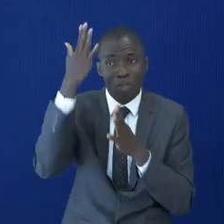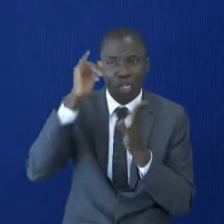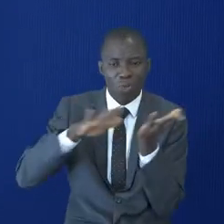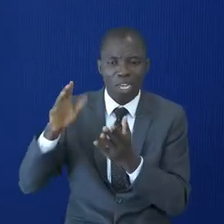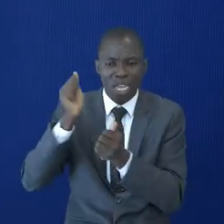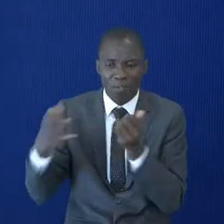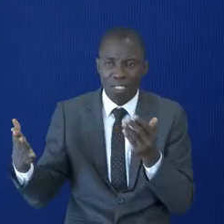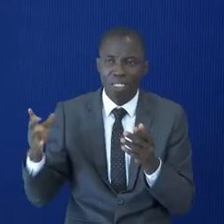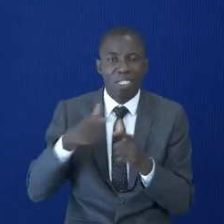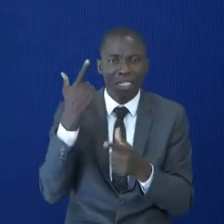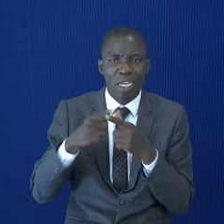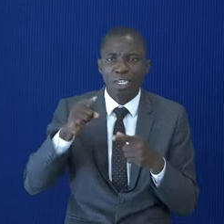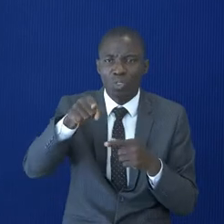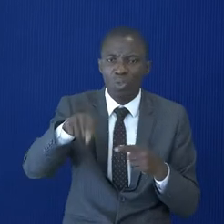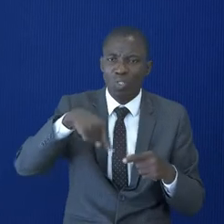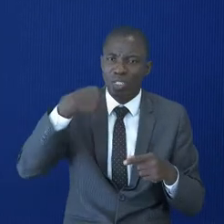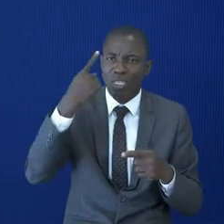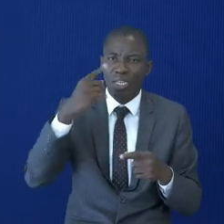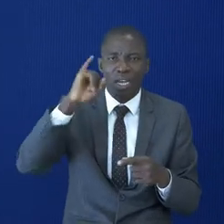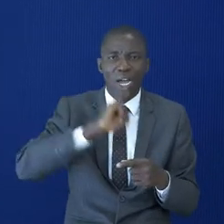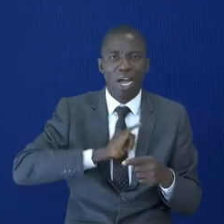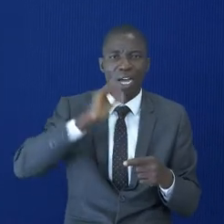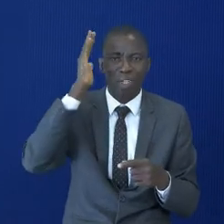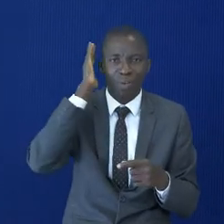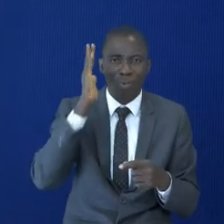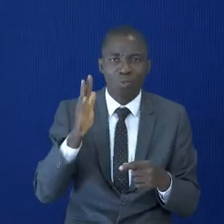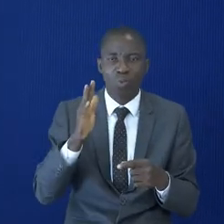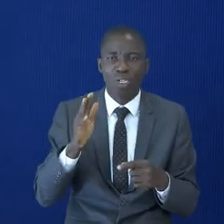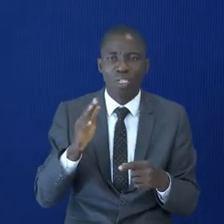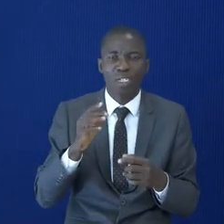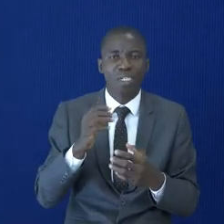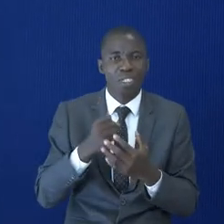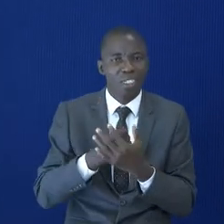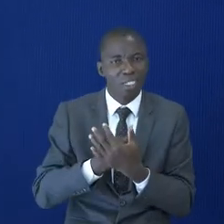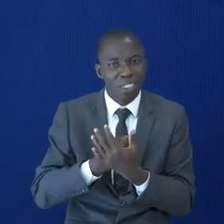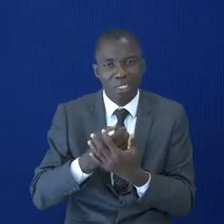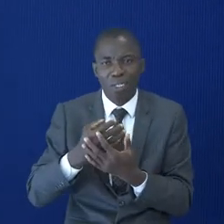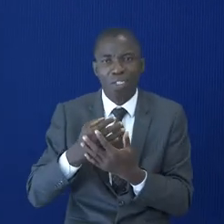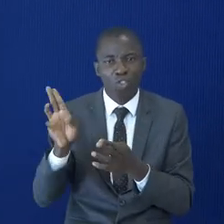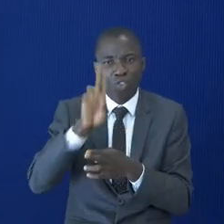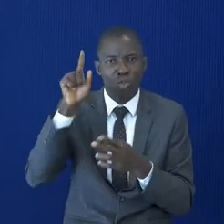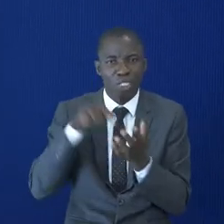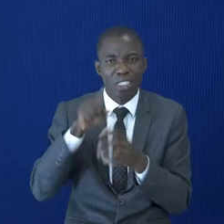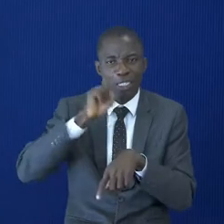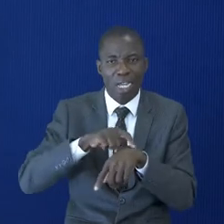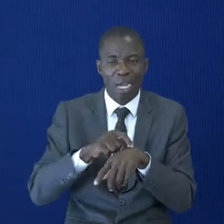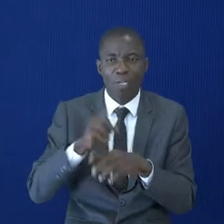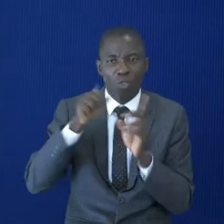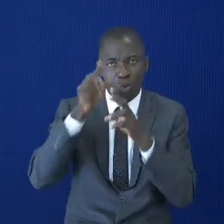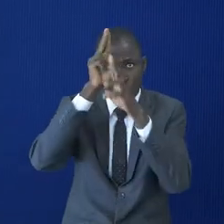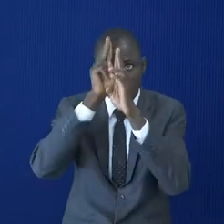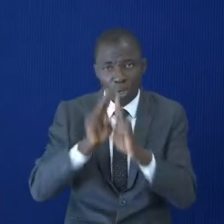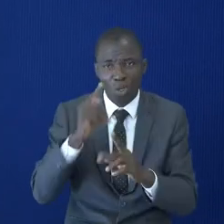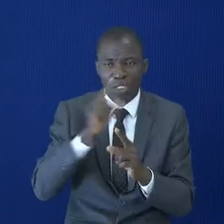everything and you say, I'll spend this time honor the Lord, remember the